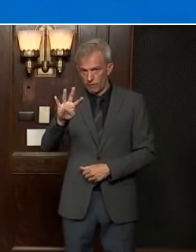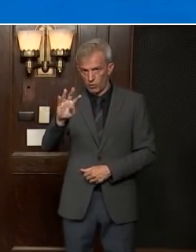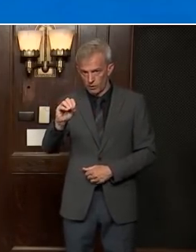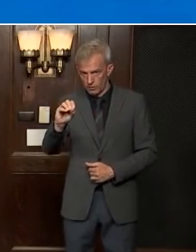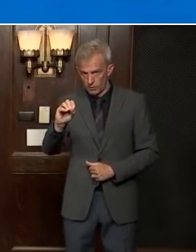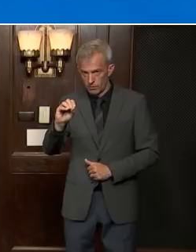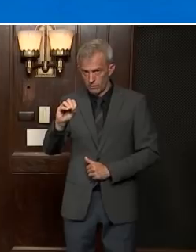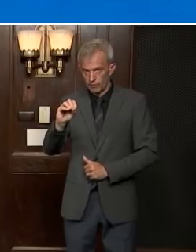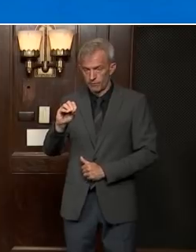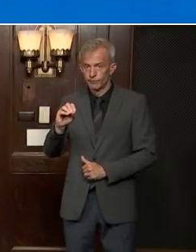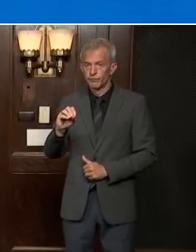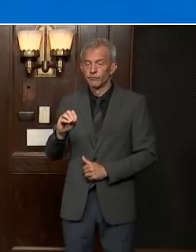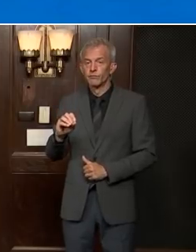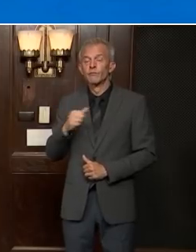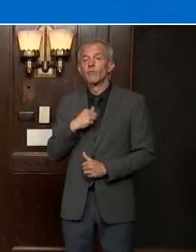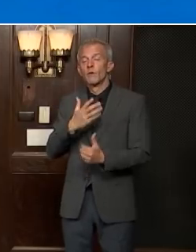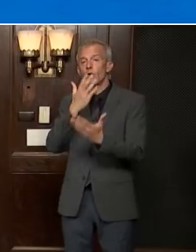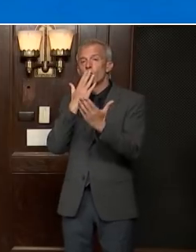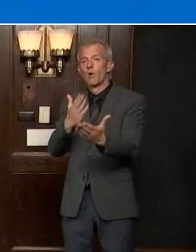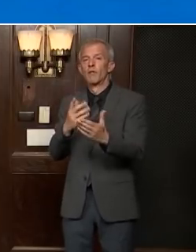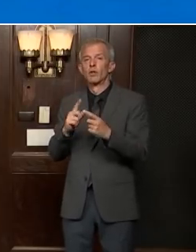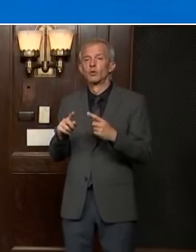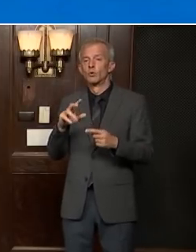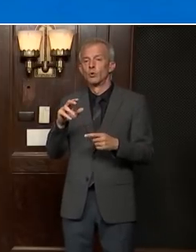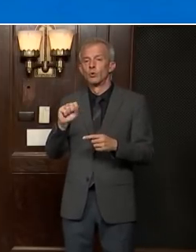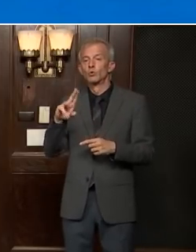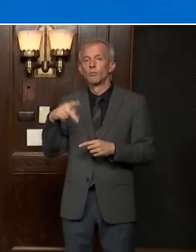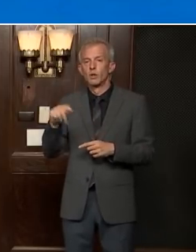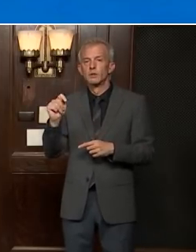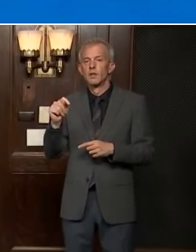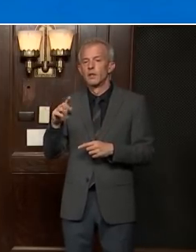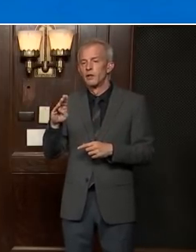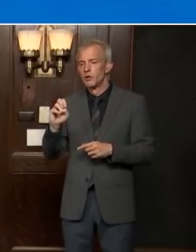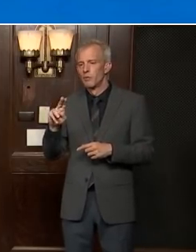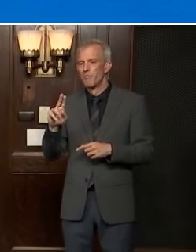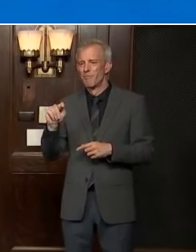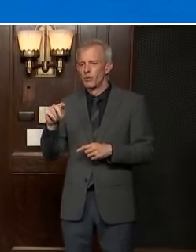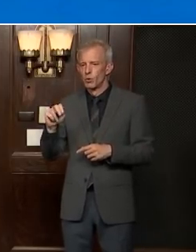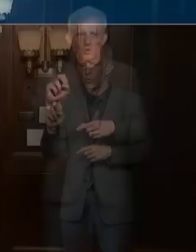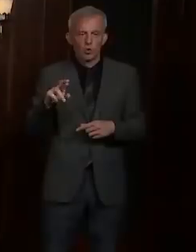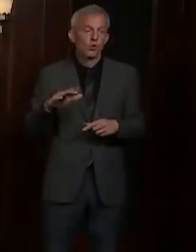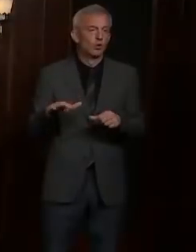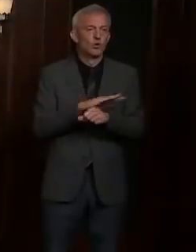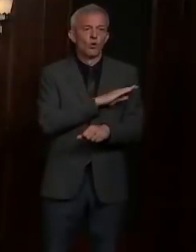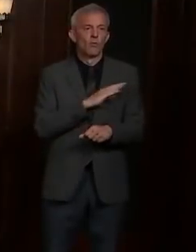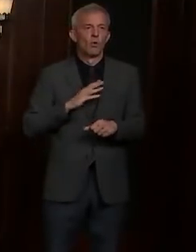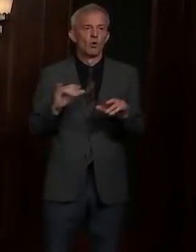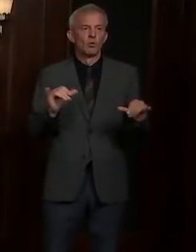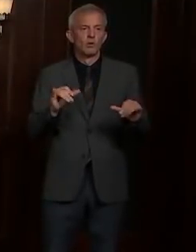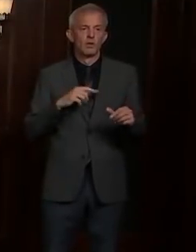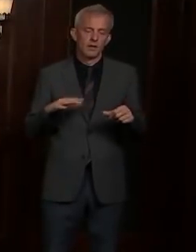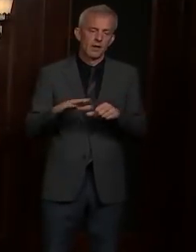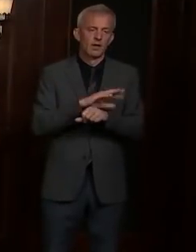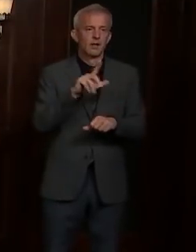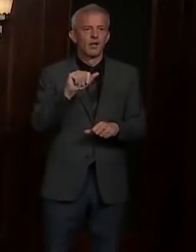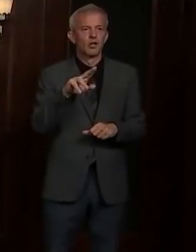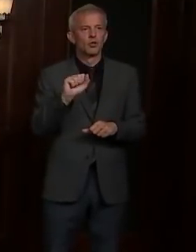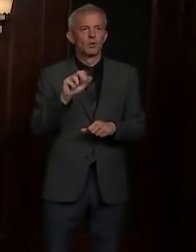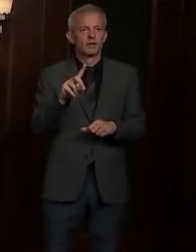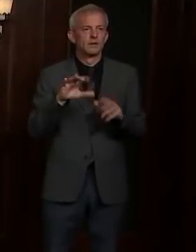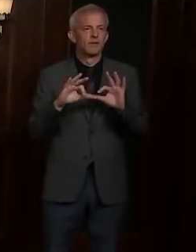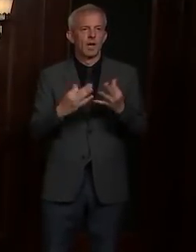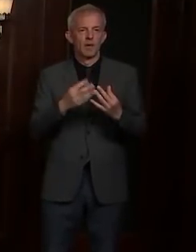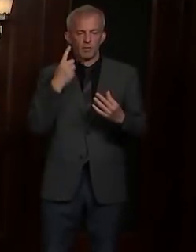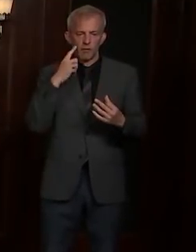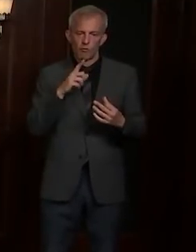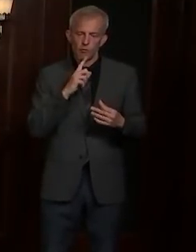213-241-3840. And I'm grateful to Superintendent Buettner, to the entire board as well, and to the entire LAUSD family for stepping up